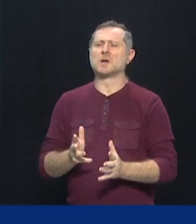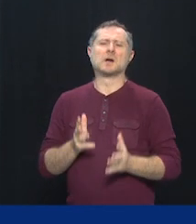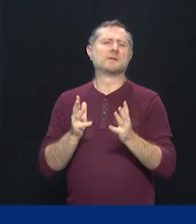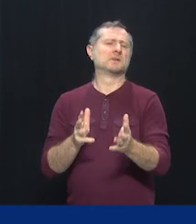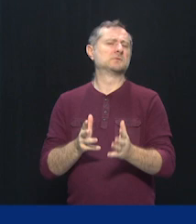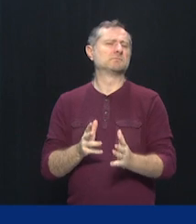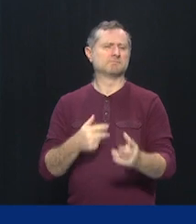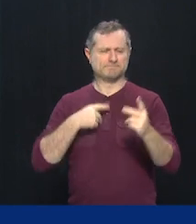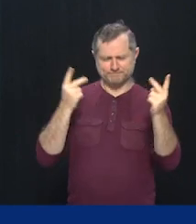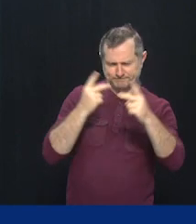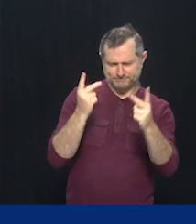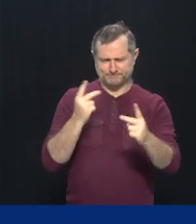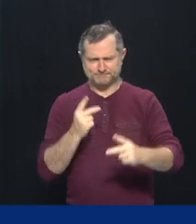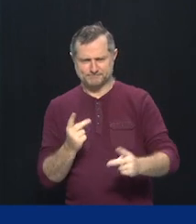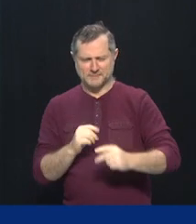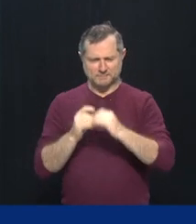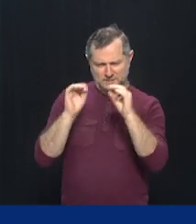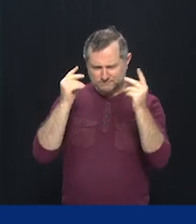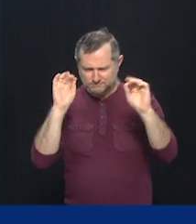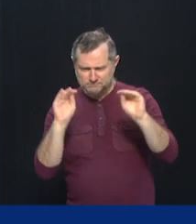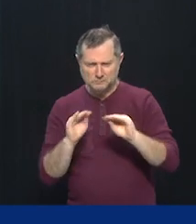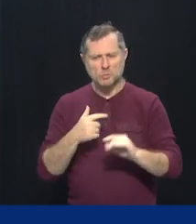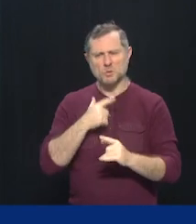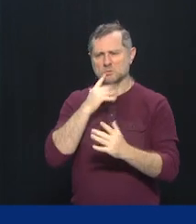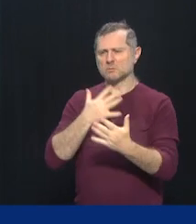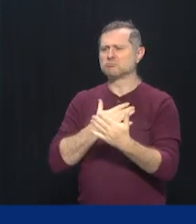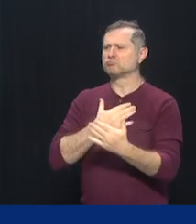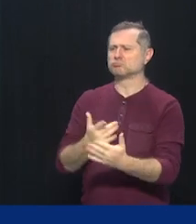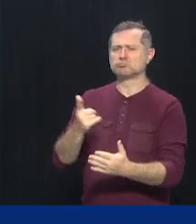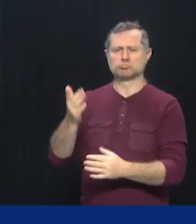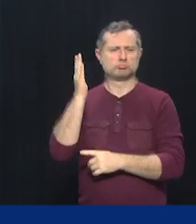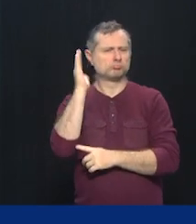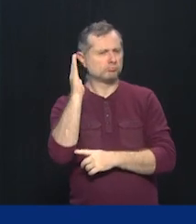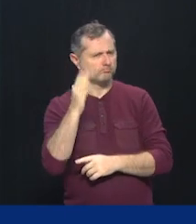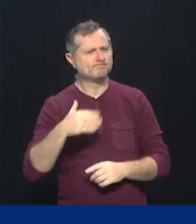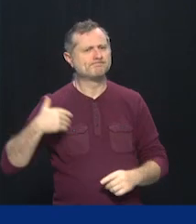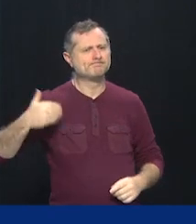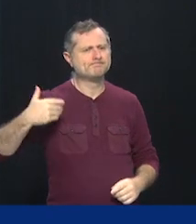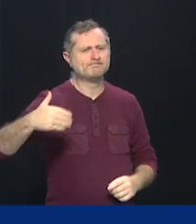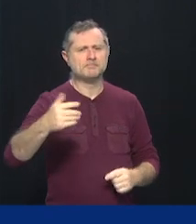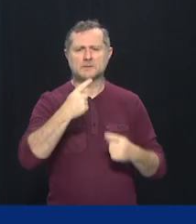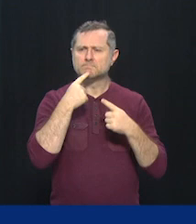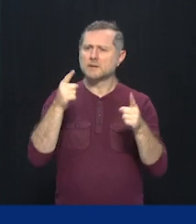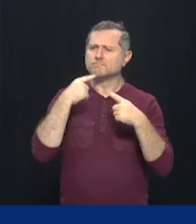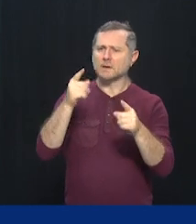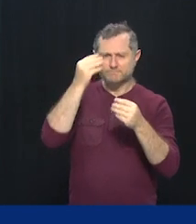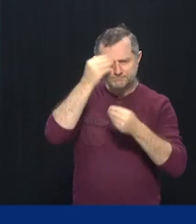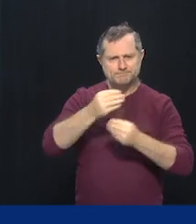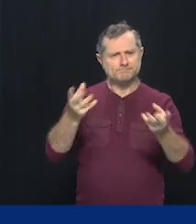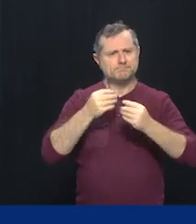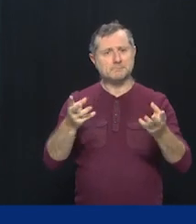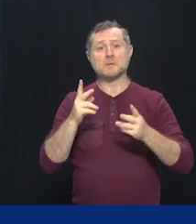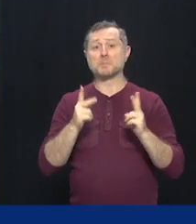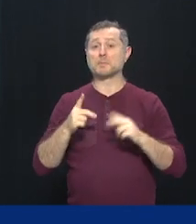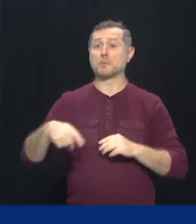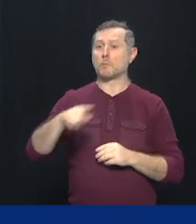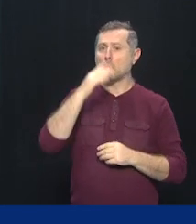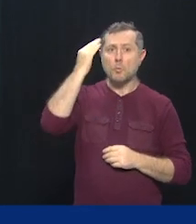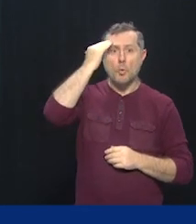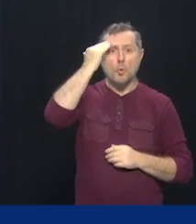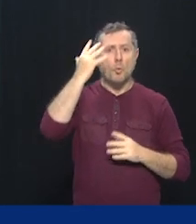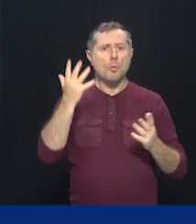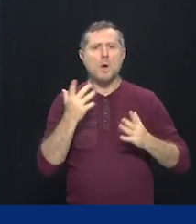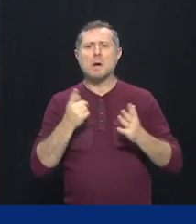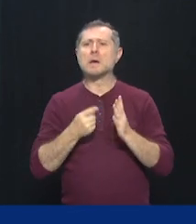steadfastness and your willingness to go before the public on a regular basis and just tell it like it is. And that's all people want from their elected officials. Just be honest with